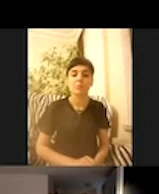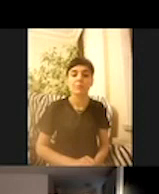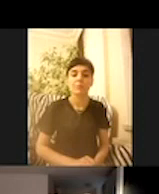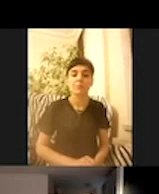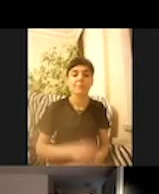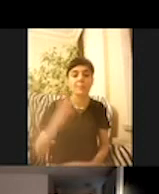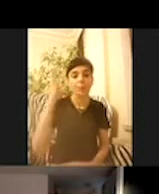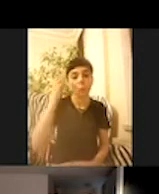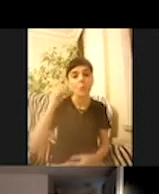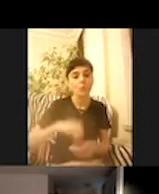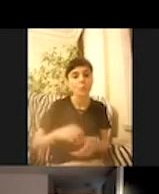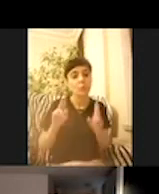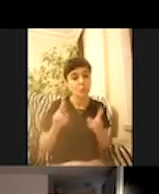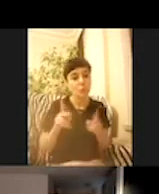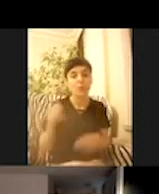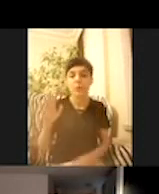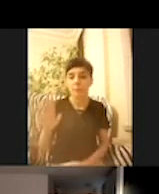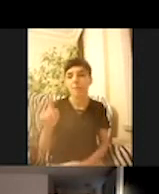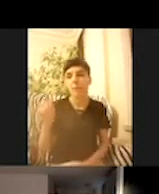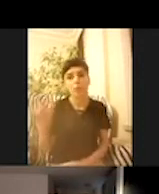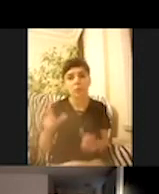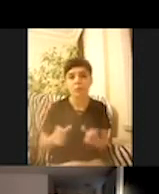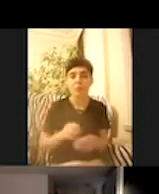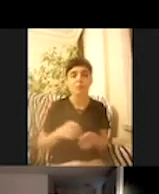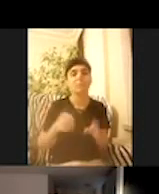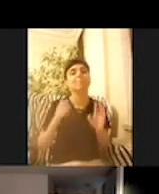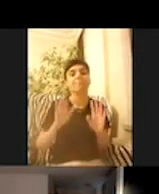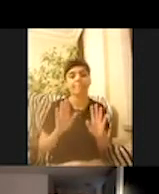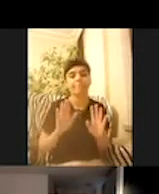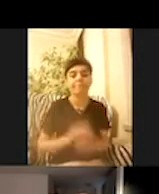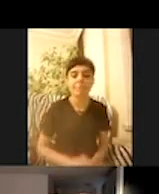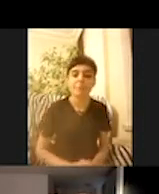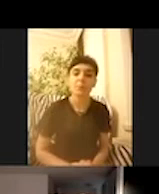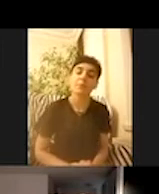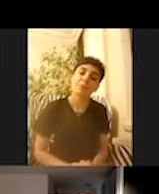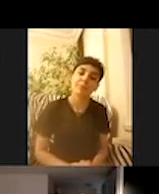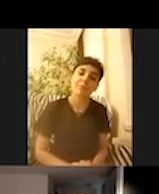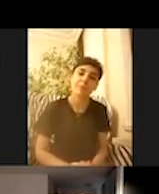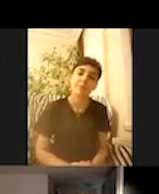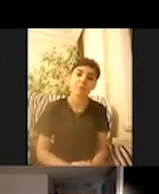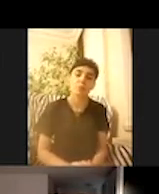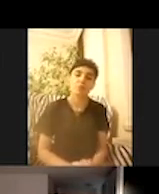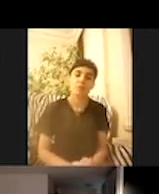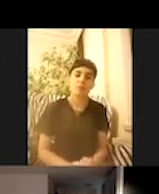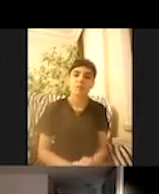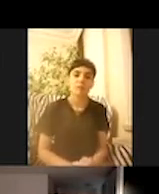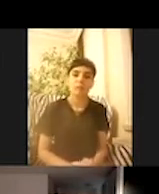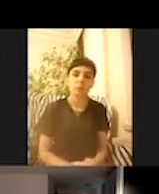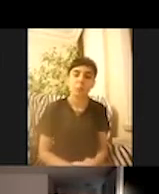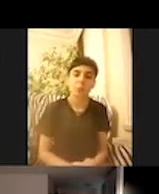it's as much erased that people are judging it. And then also we come back with